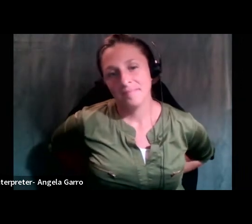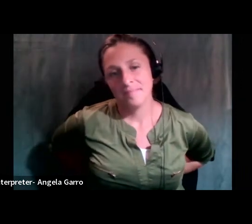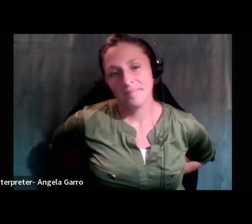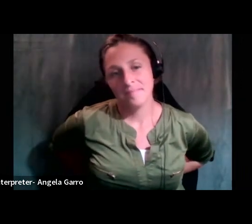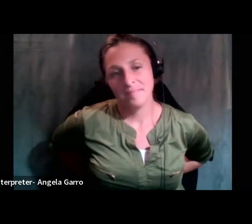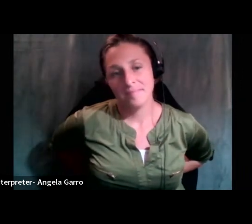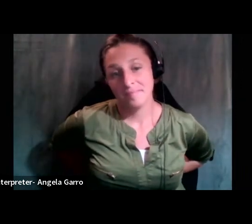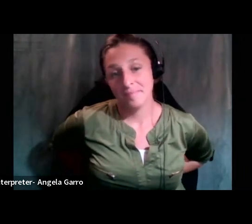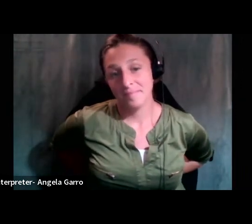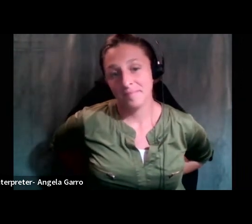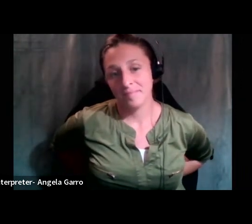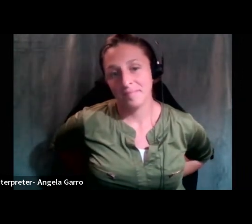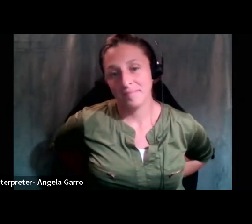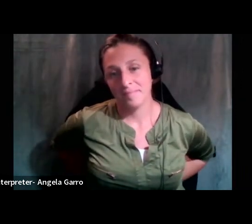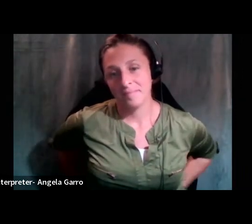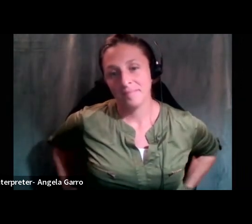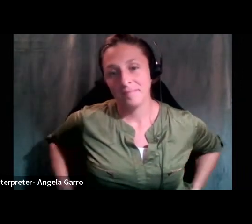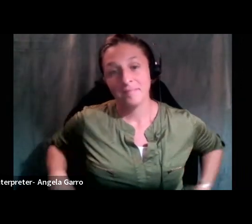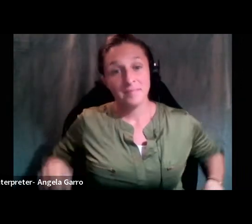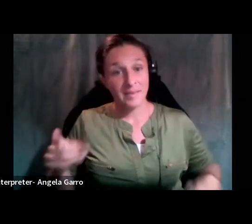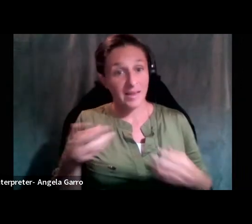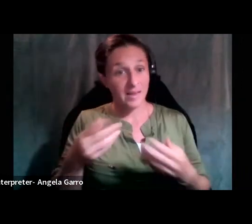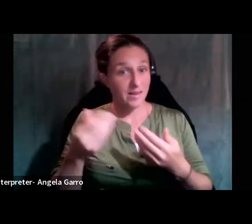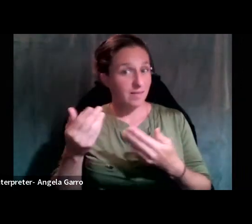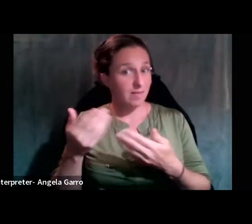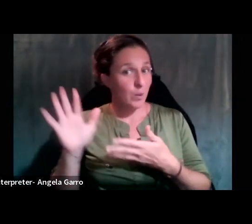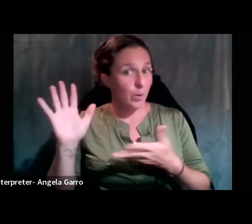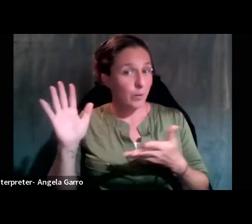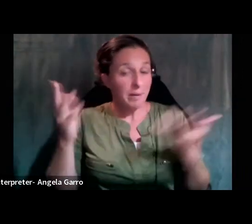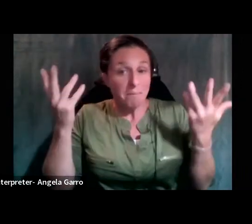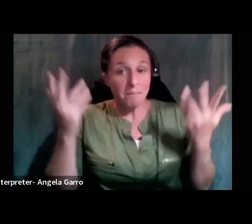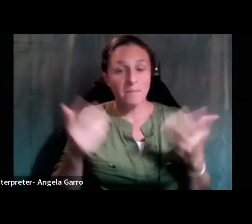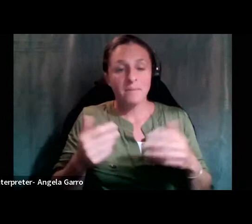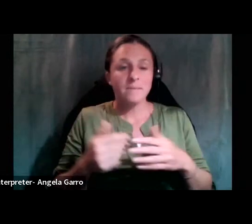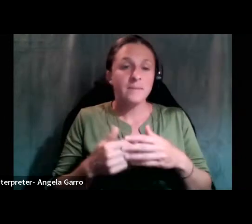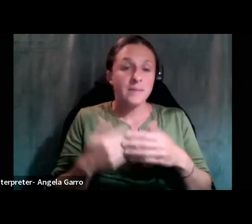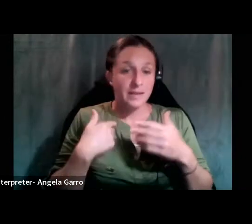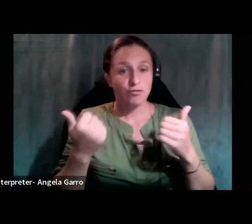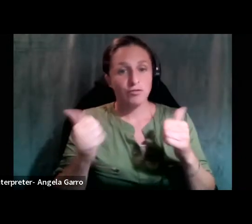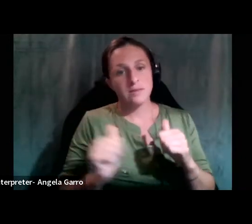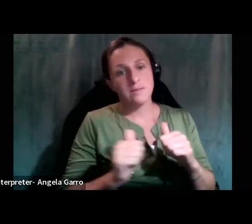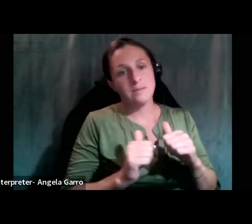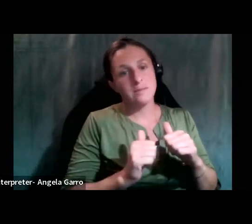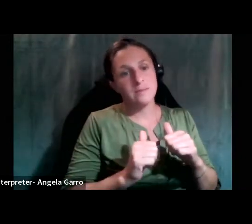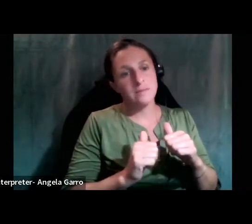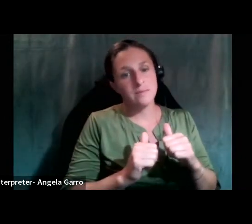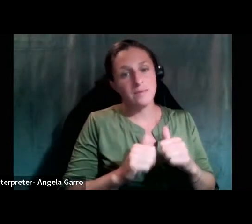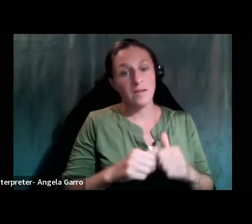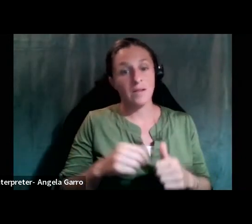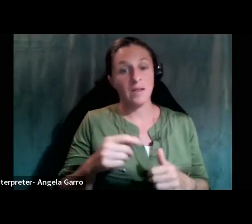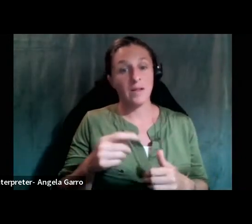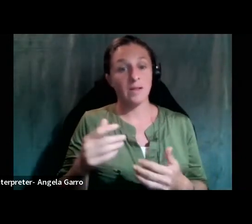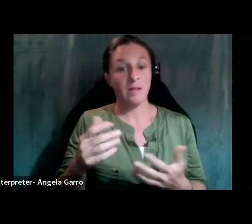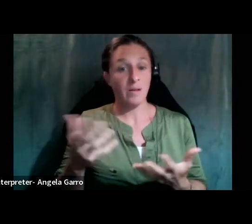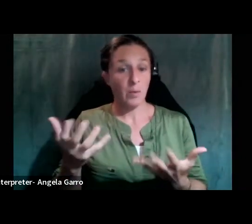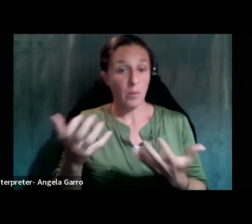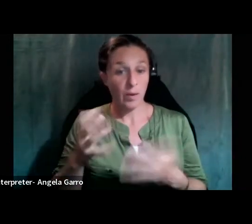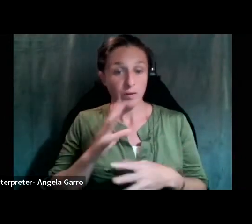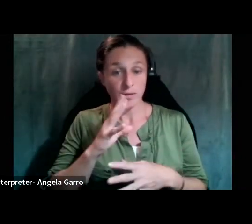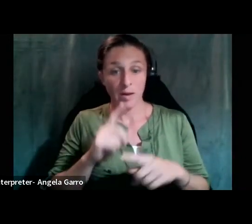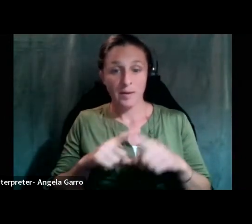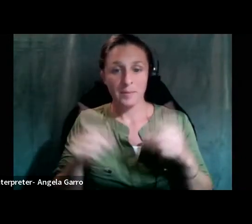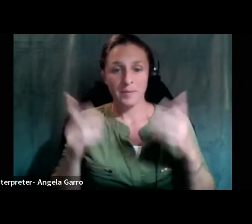They go away? They went away. All right. Sorry about that. Thor We tried. Thor wanted to talk, but guess not. Nope.